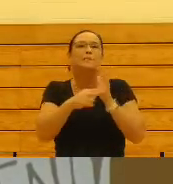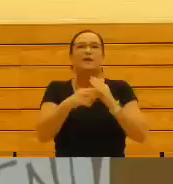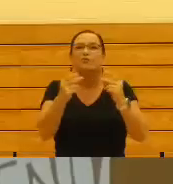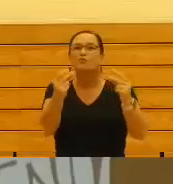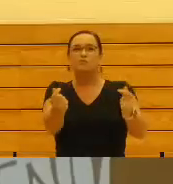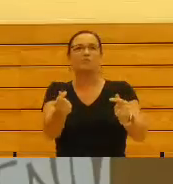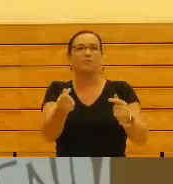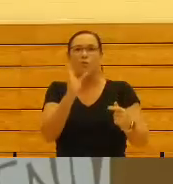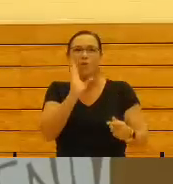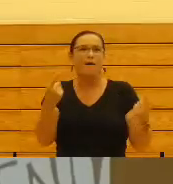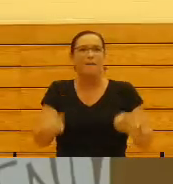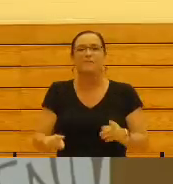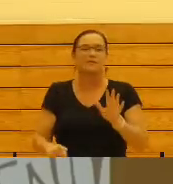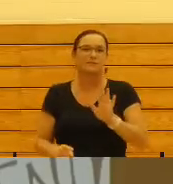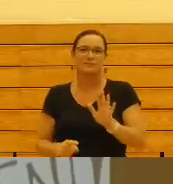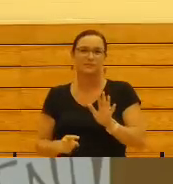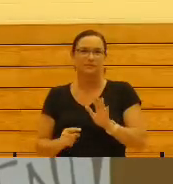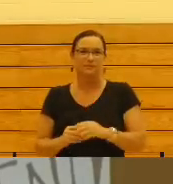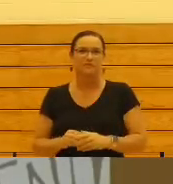at this point in time.